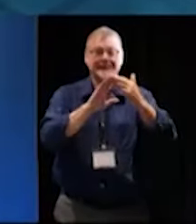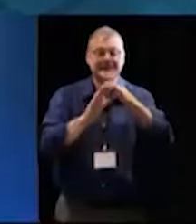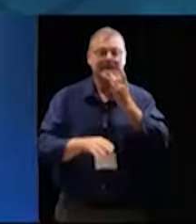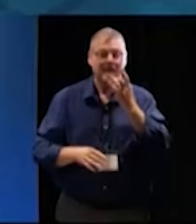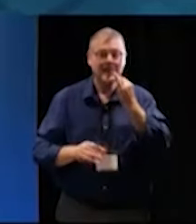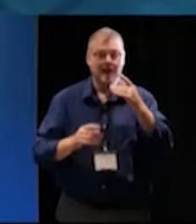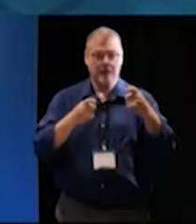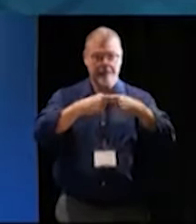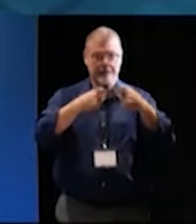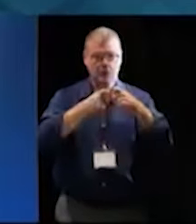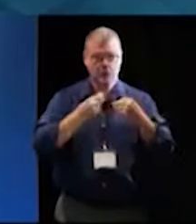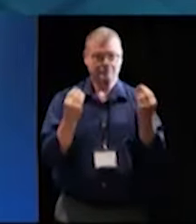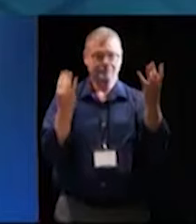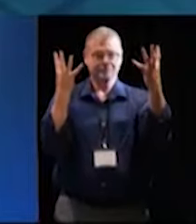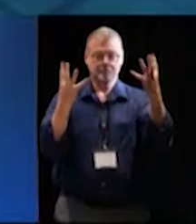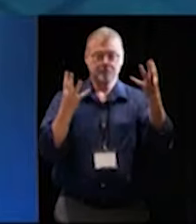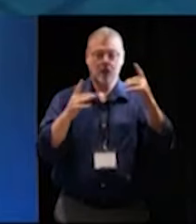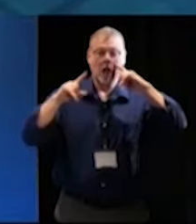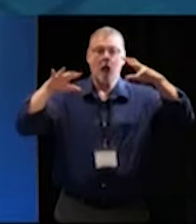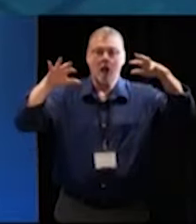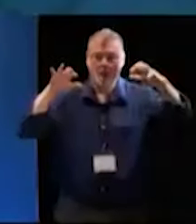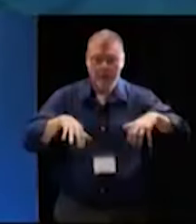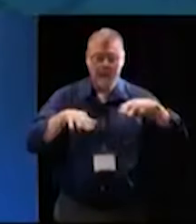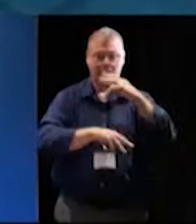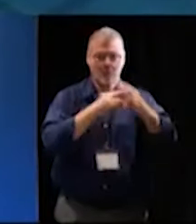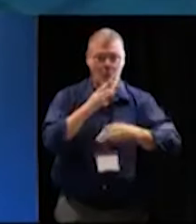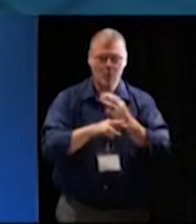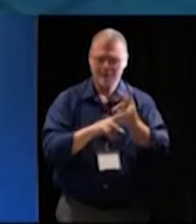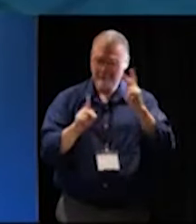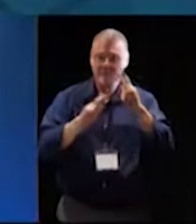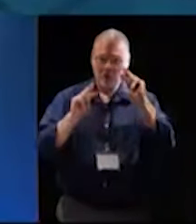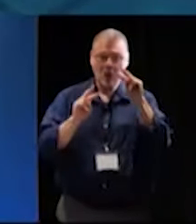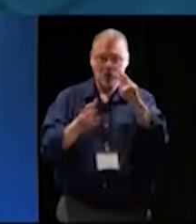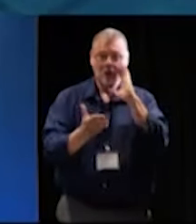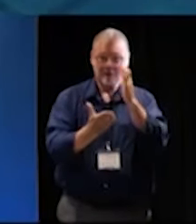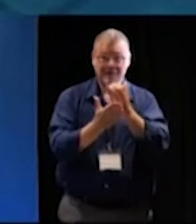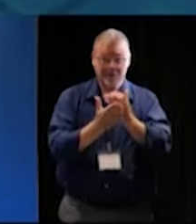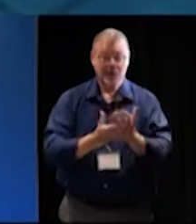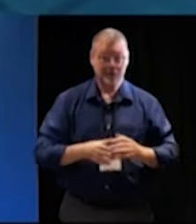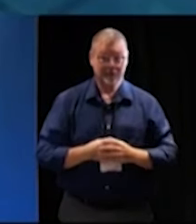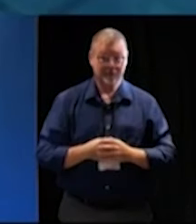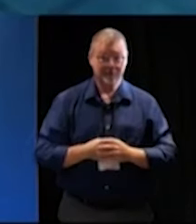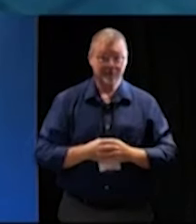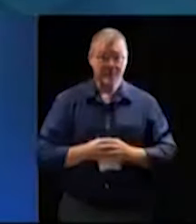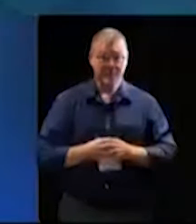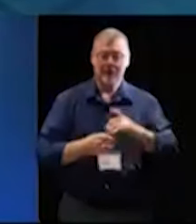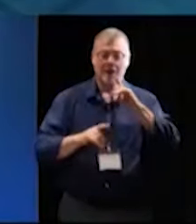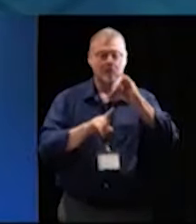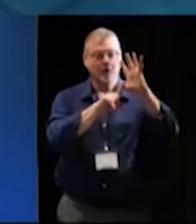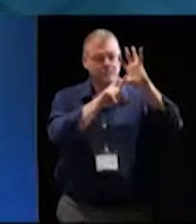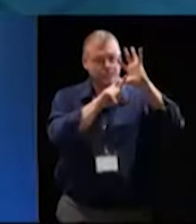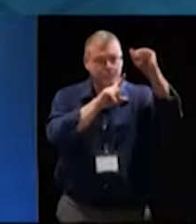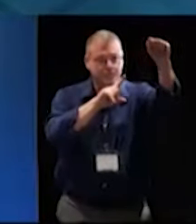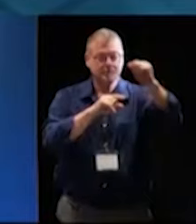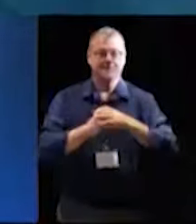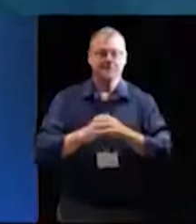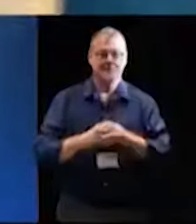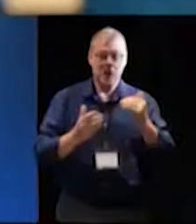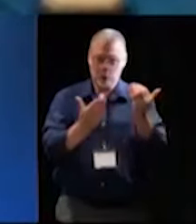by electric lights. It stunned the world when people came and saw that. Look at the photographs. It was extraordinary. They debuted this new